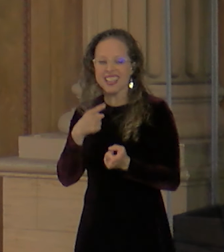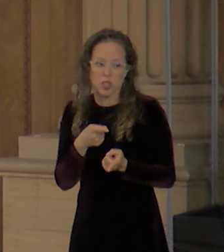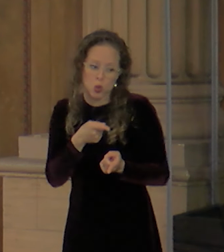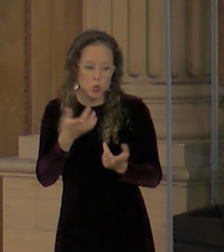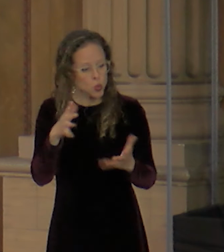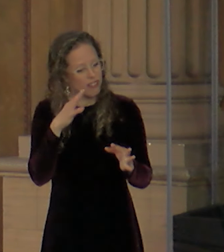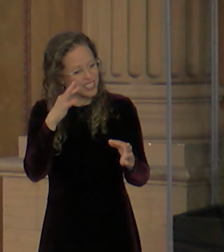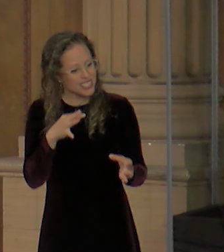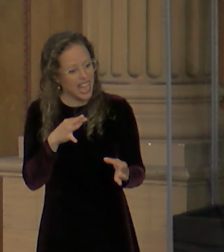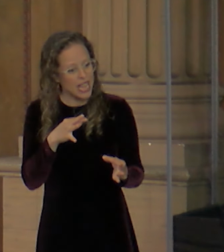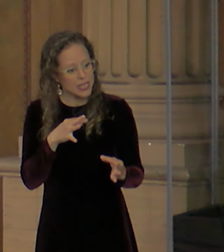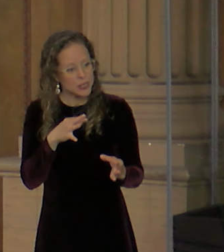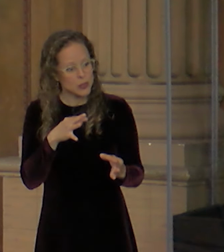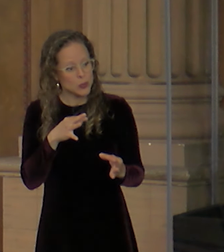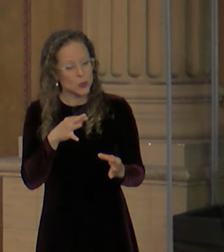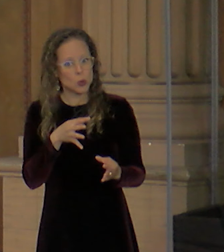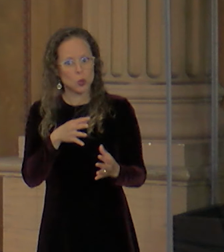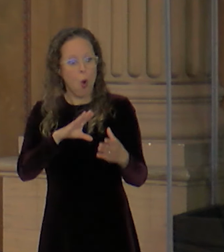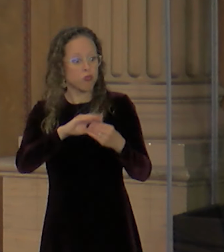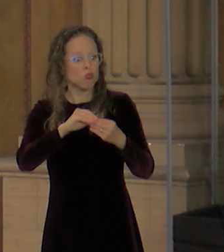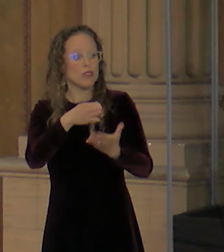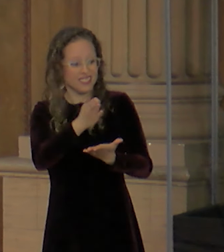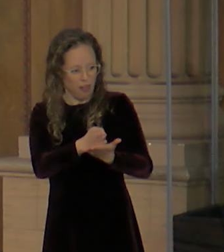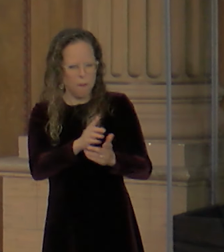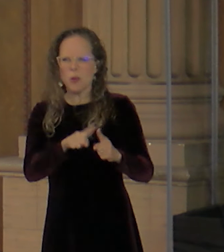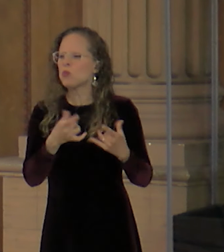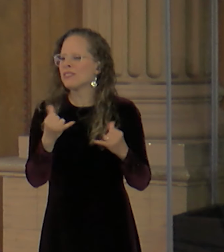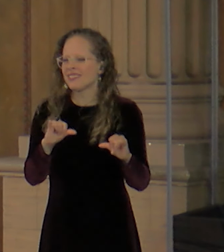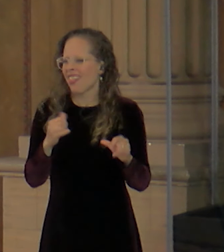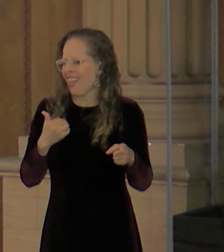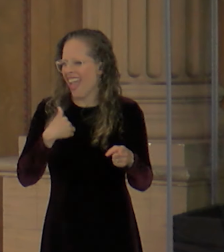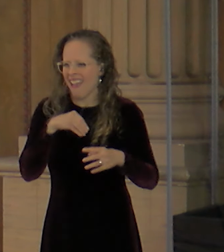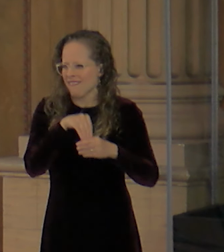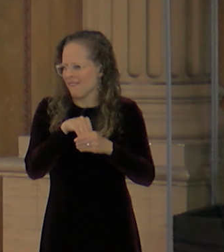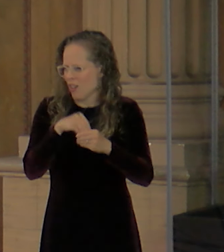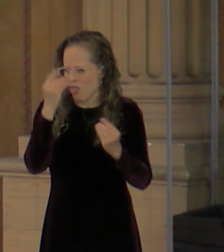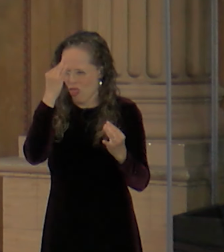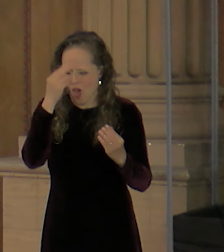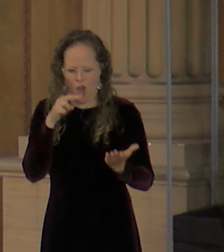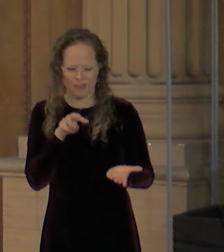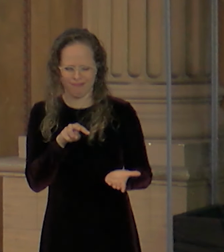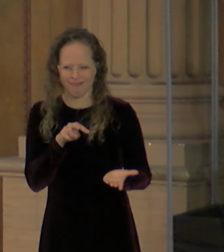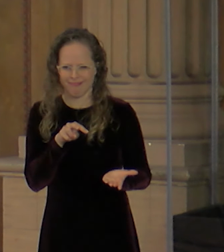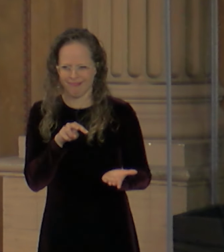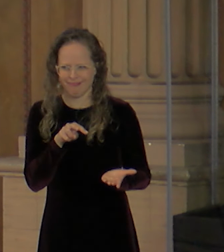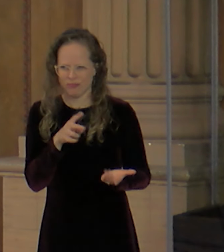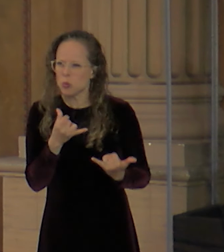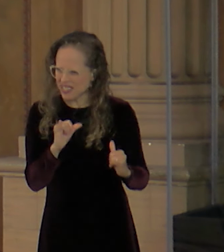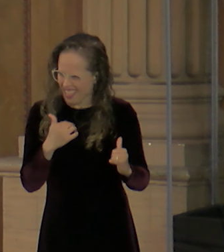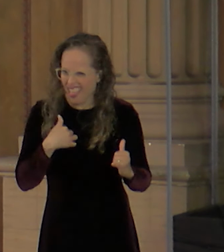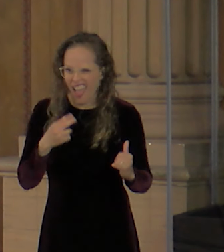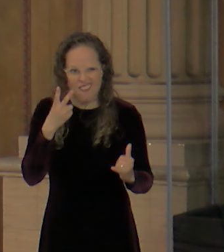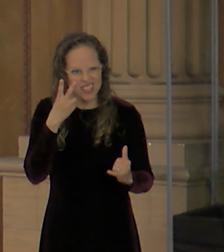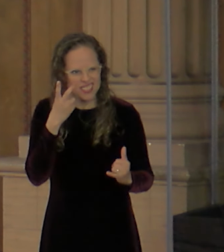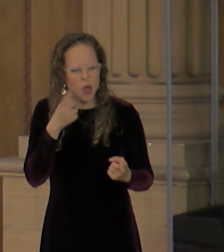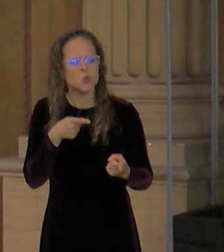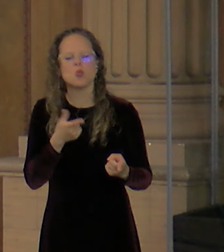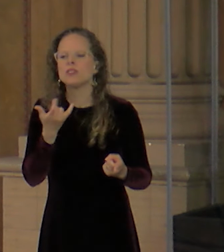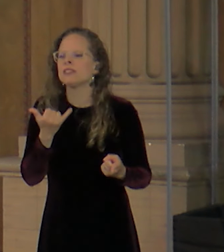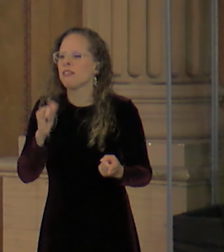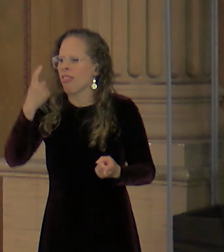Job, but you still have these thoughts. You still have these doubts. You still think that I'm not